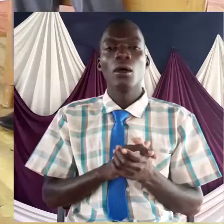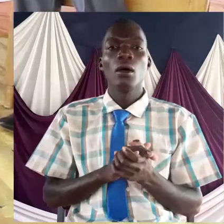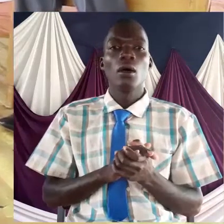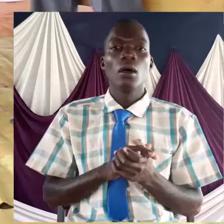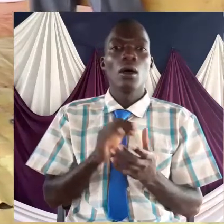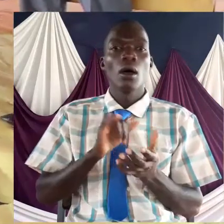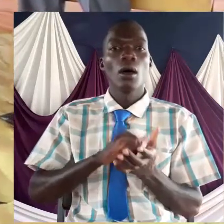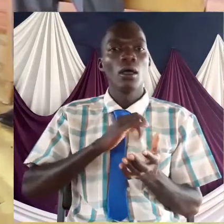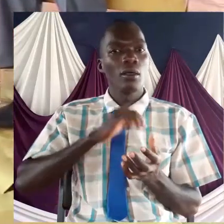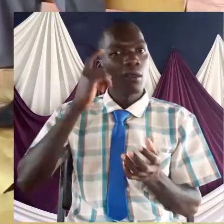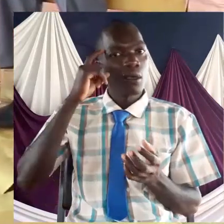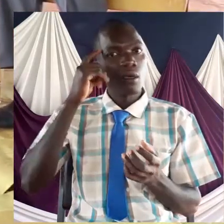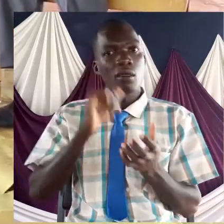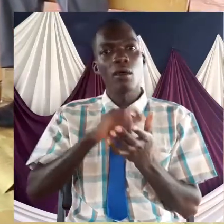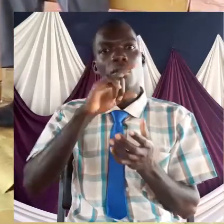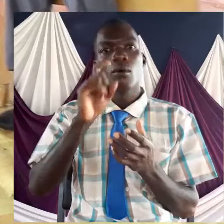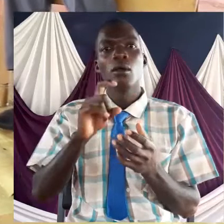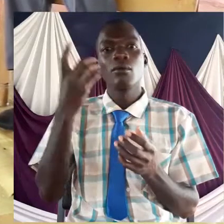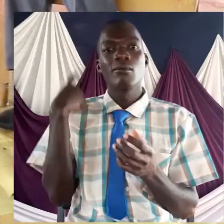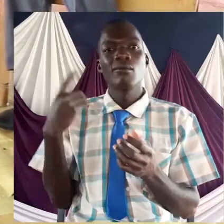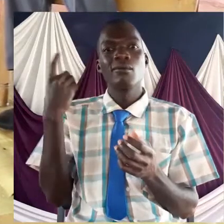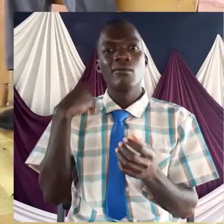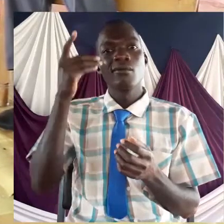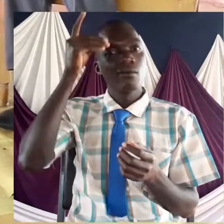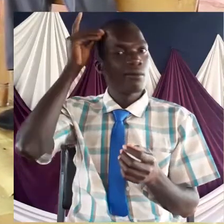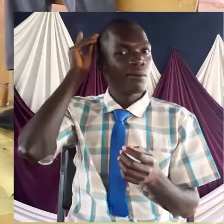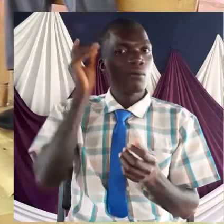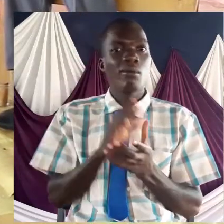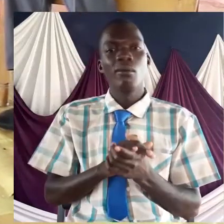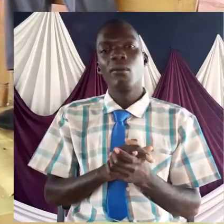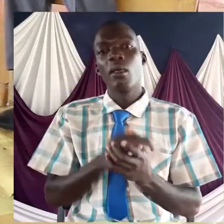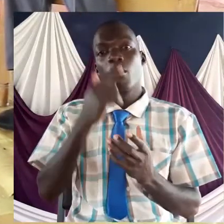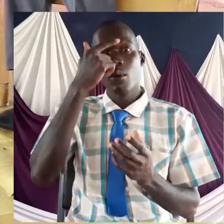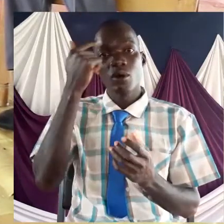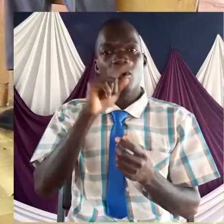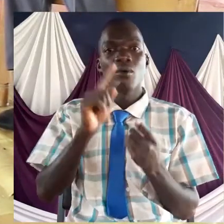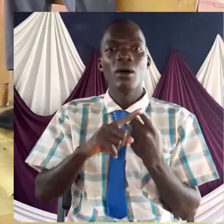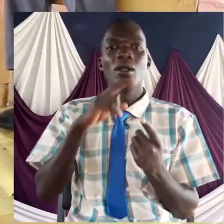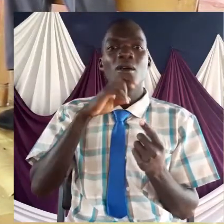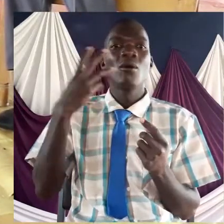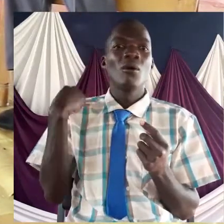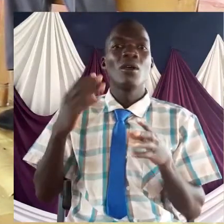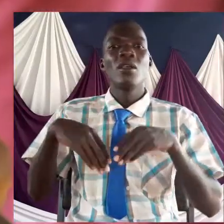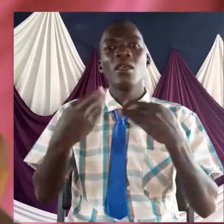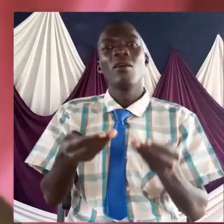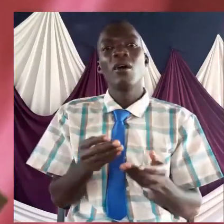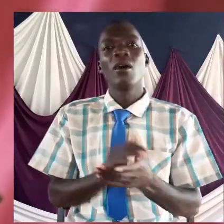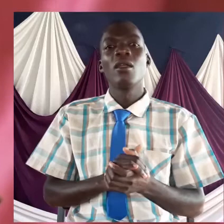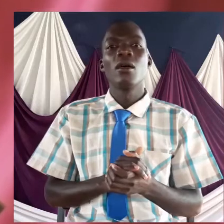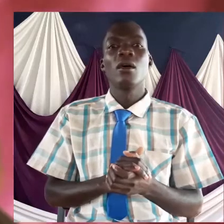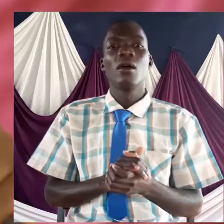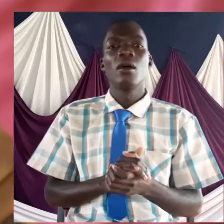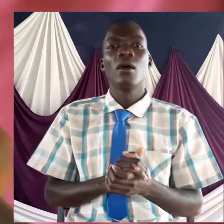question it disturbs Daniel, mm-hmm, because when he was given